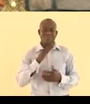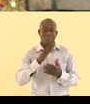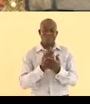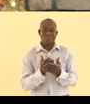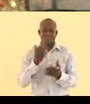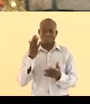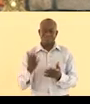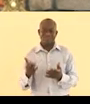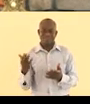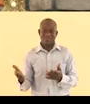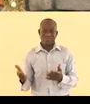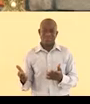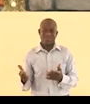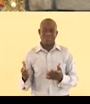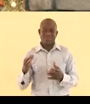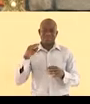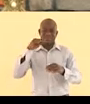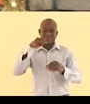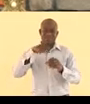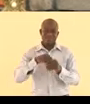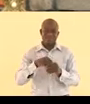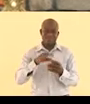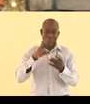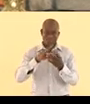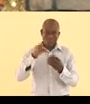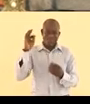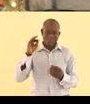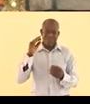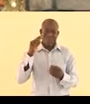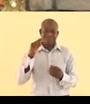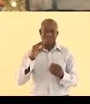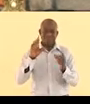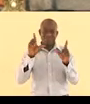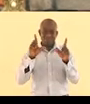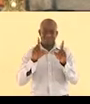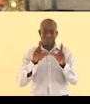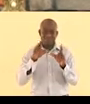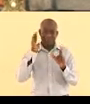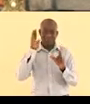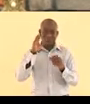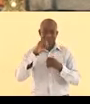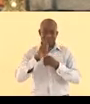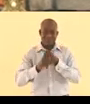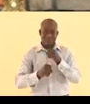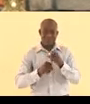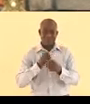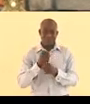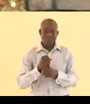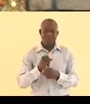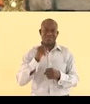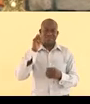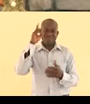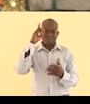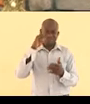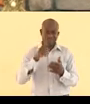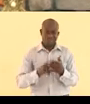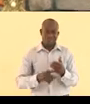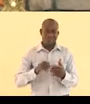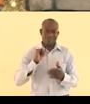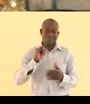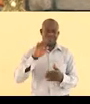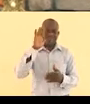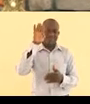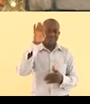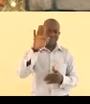certain things on the spiritual level will suffer. Just tell yourself what is of ultimate concern for